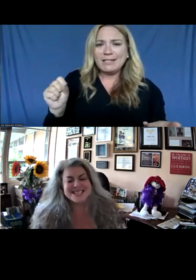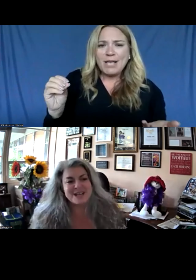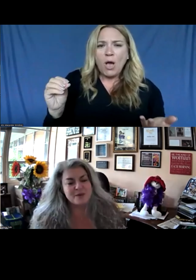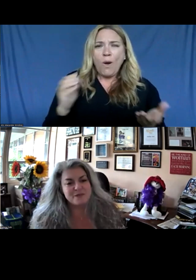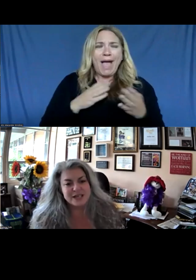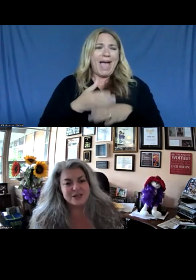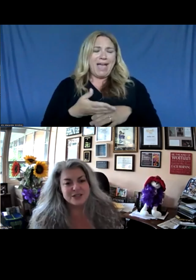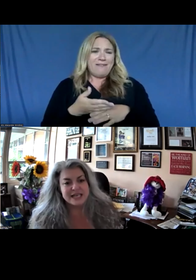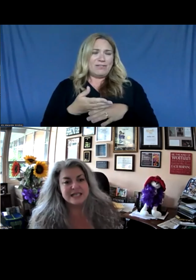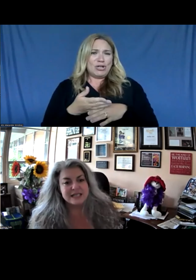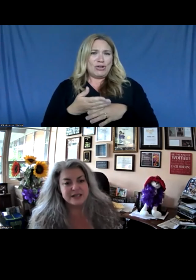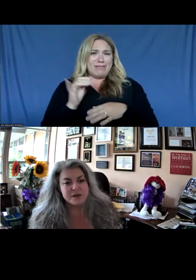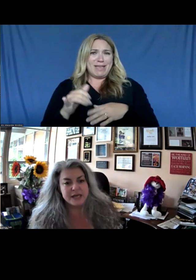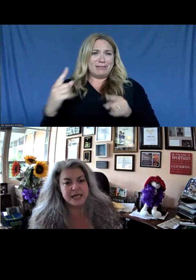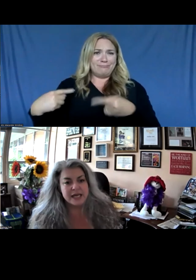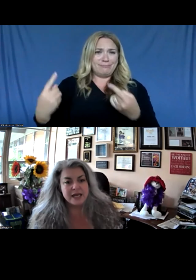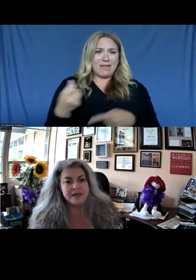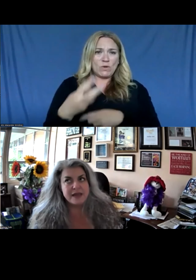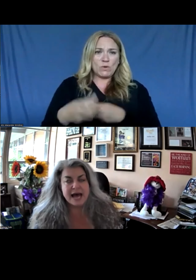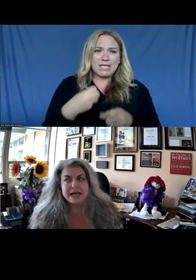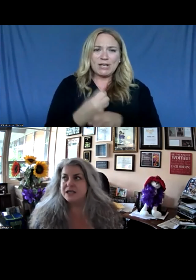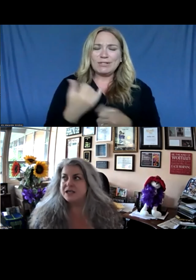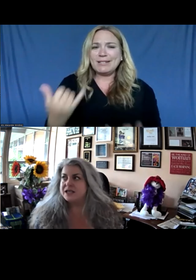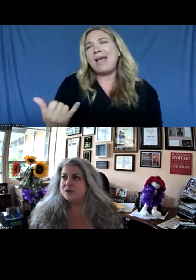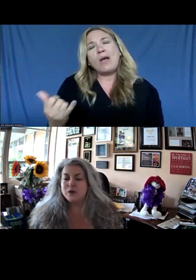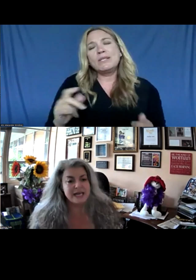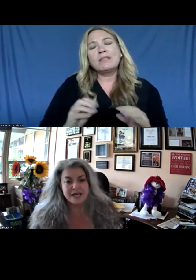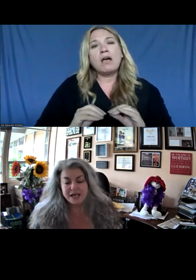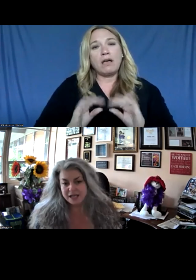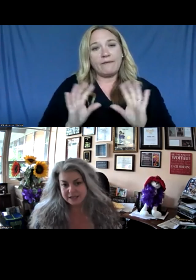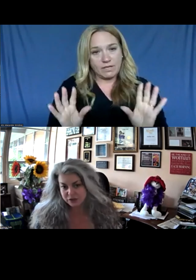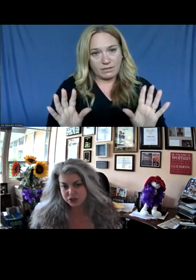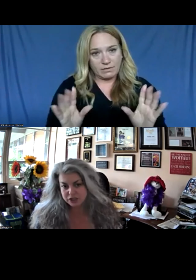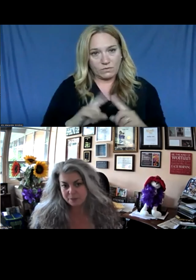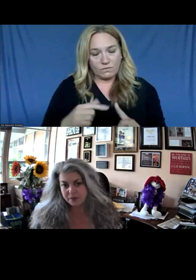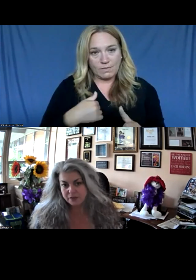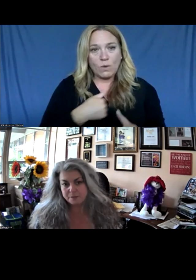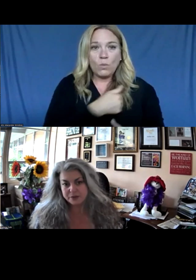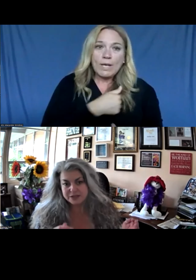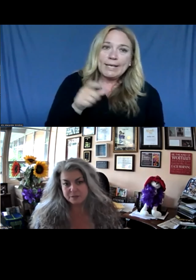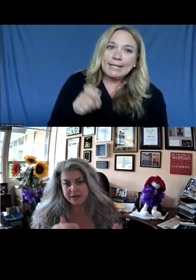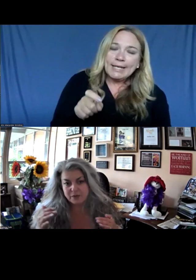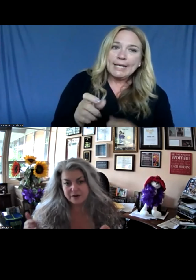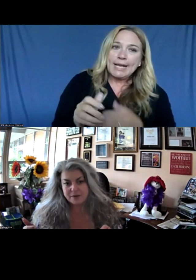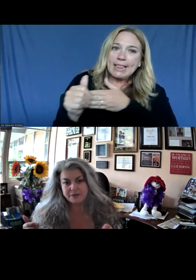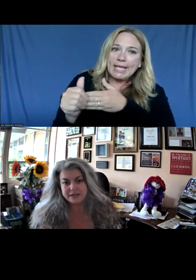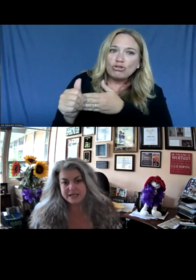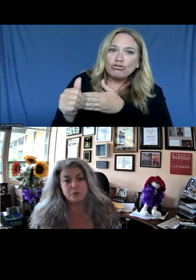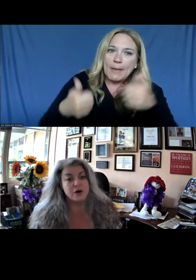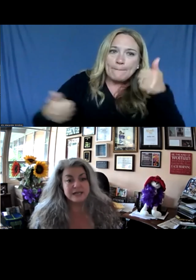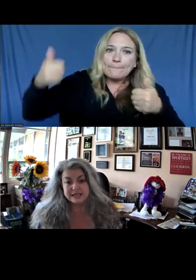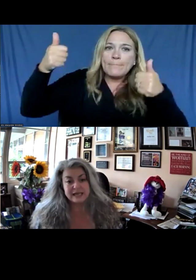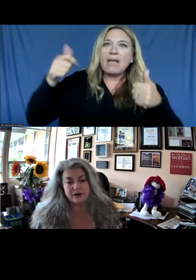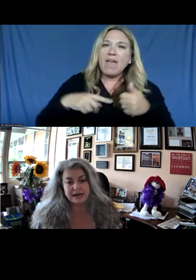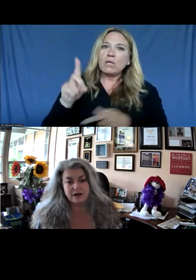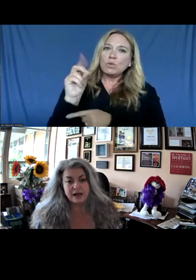exercise, these number of years, it's clear to me that we need leadership that puts their money where their mouth is. And